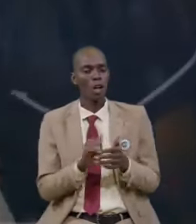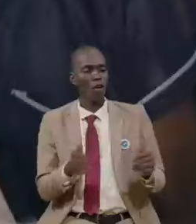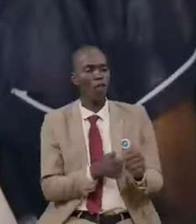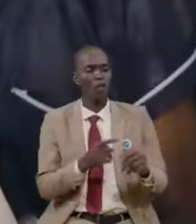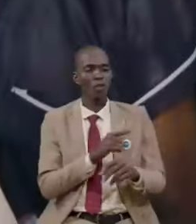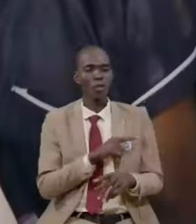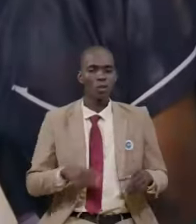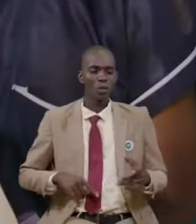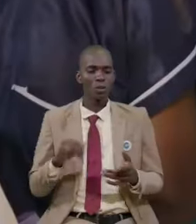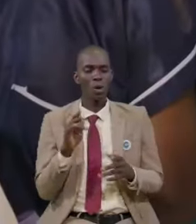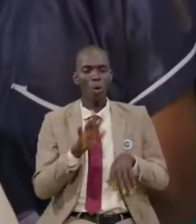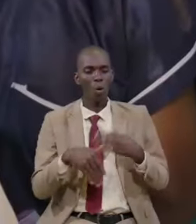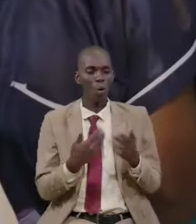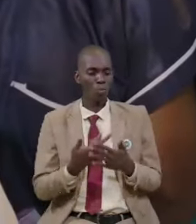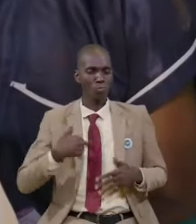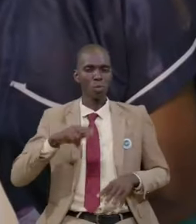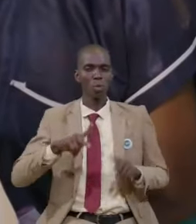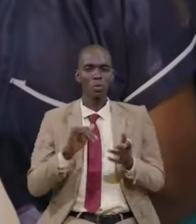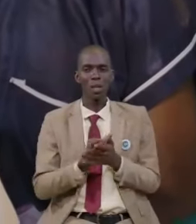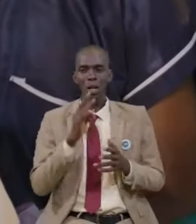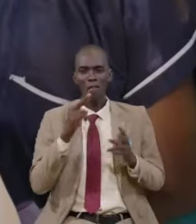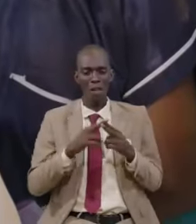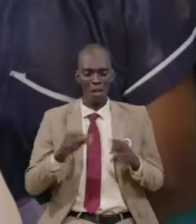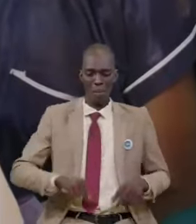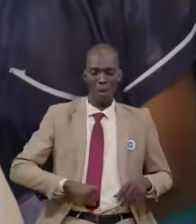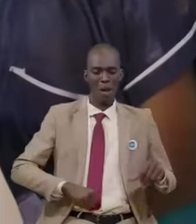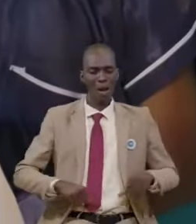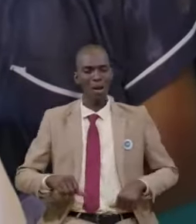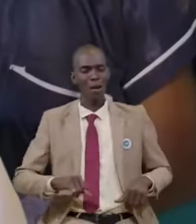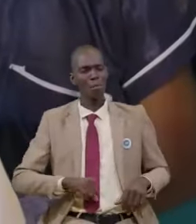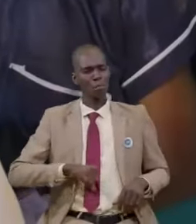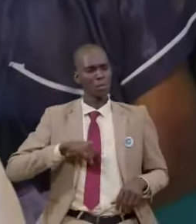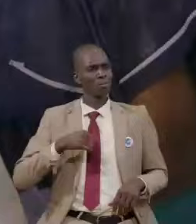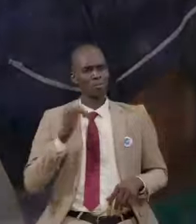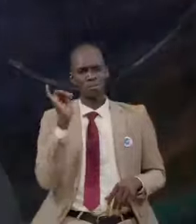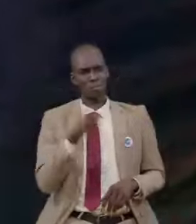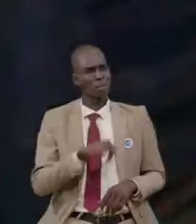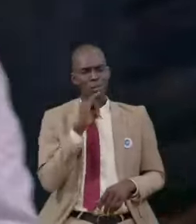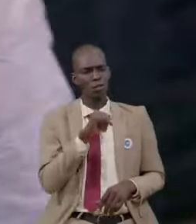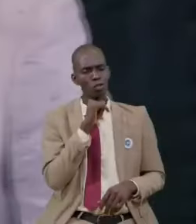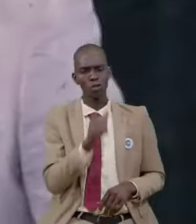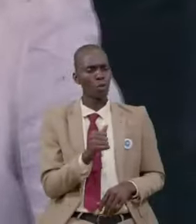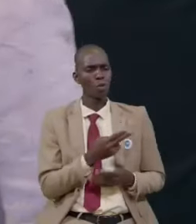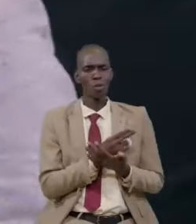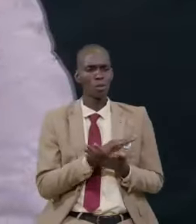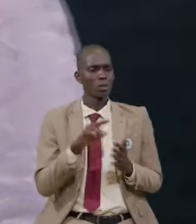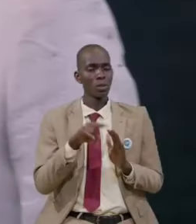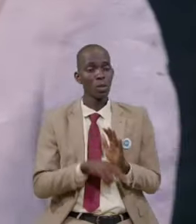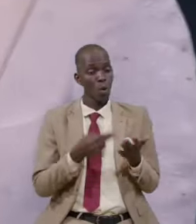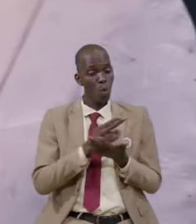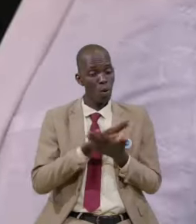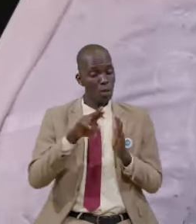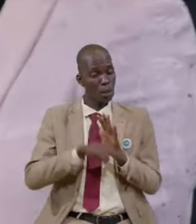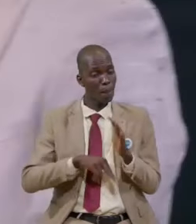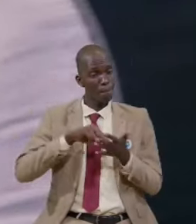and haughty. And that's not salvation. Holiness before the Lord means that you are humble and